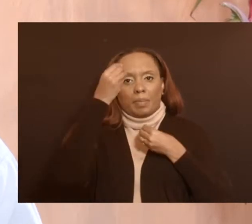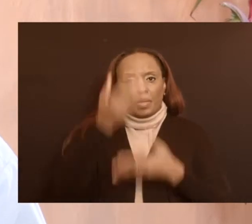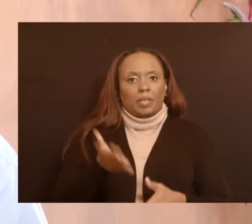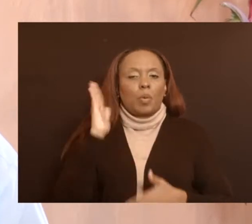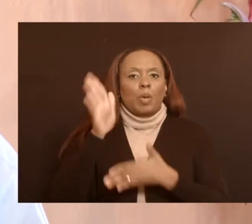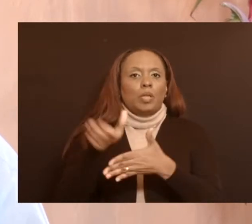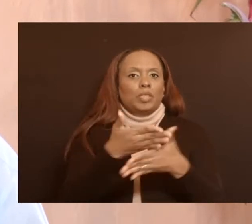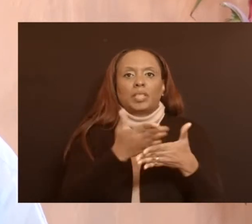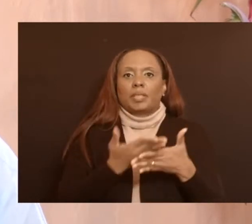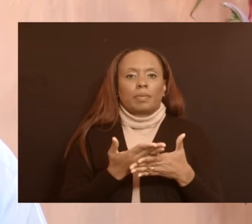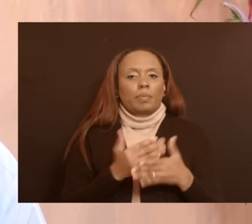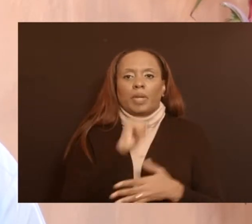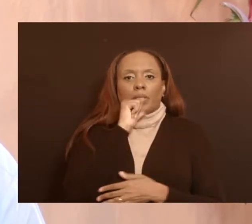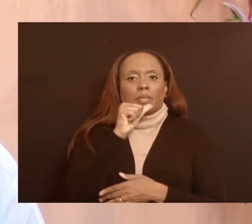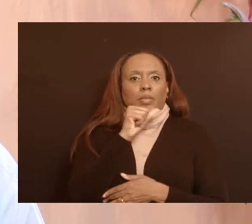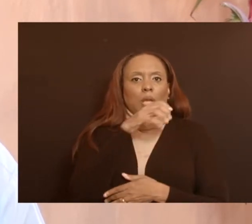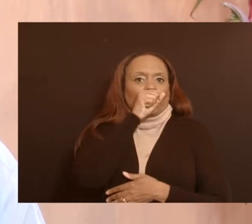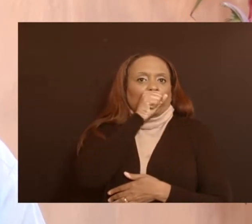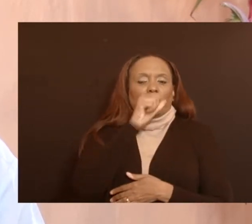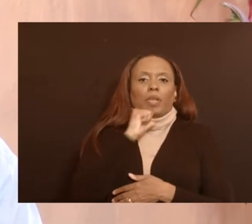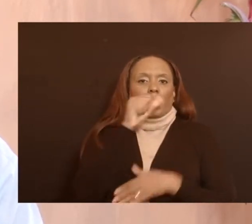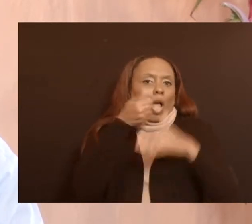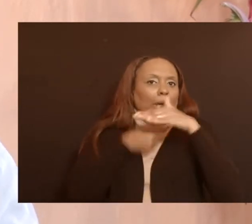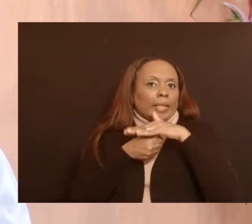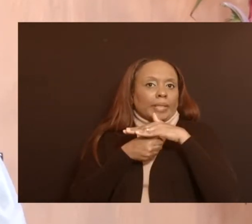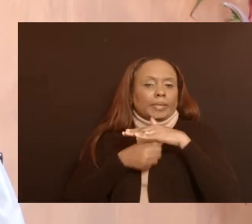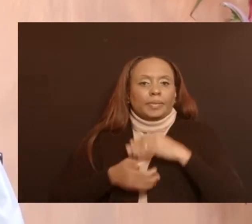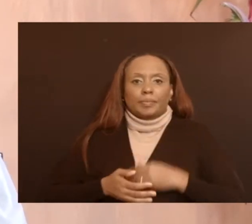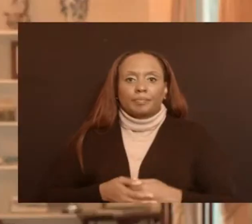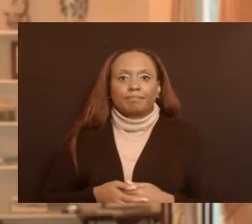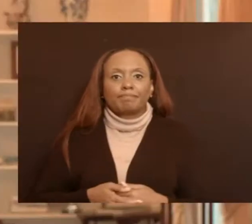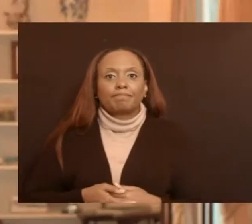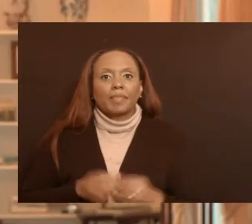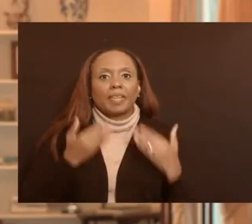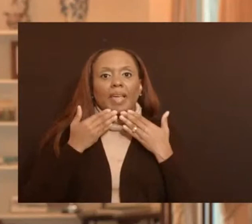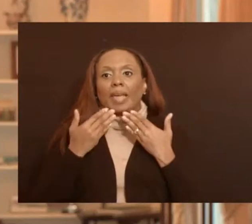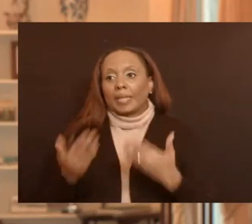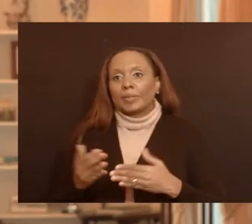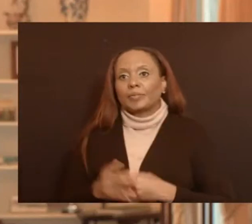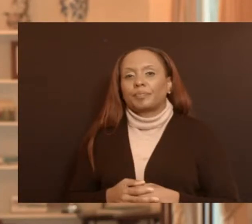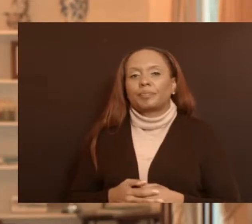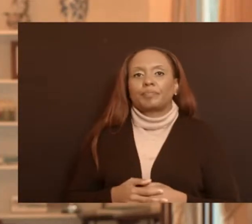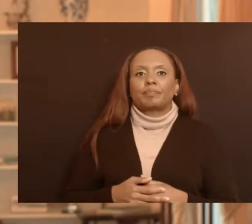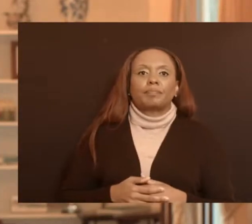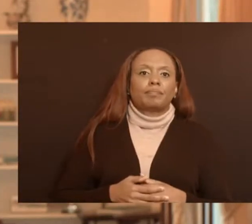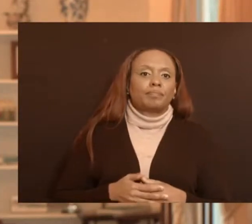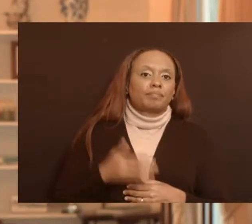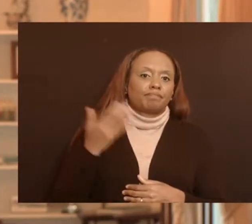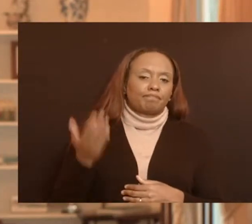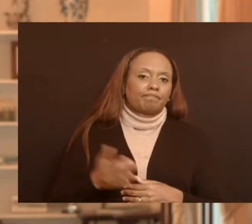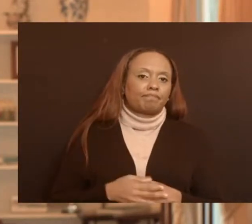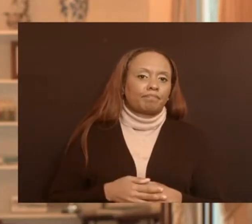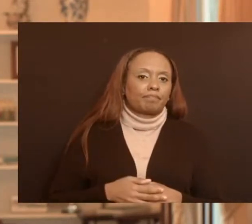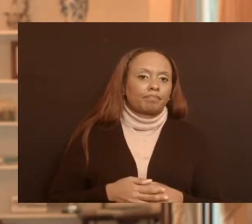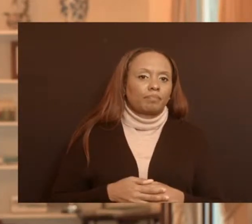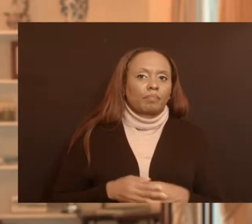There's no reason for us to hide anything. Thank you. Barry? Yes, thank you. Two questions.